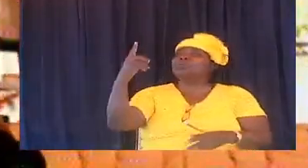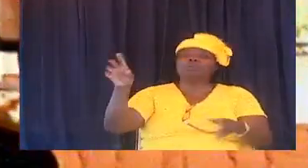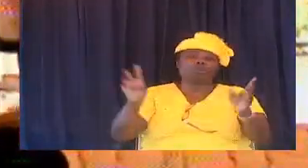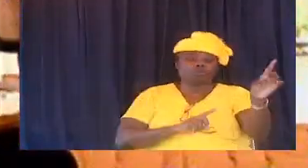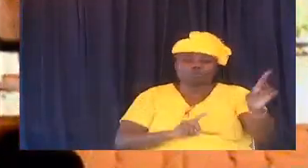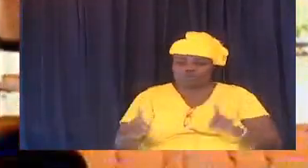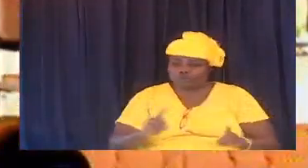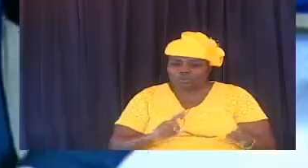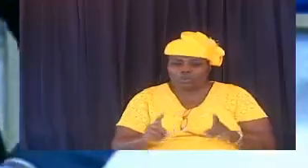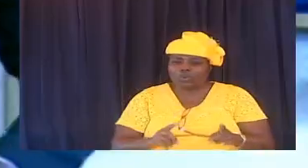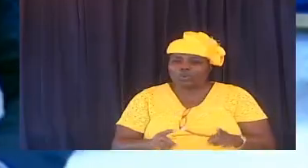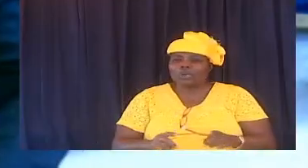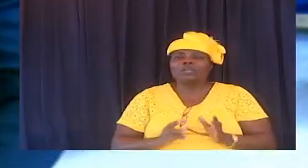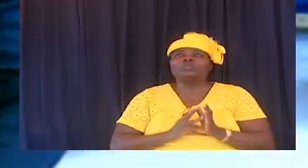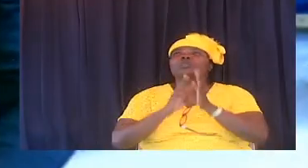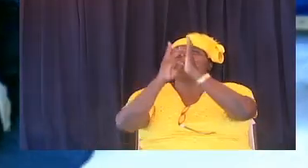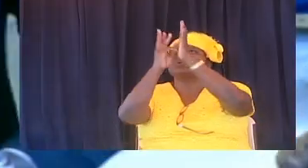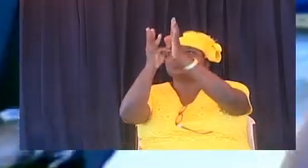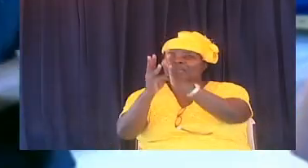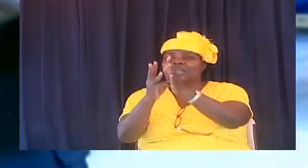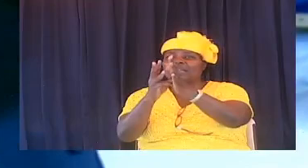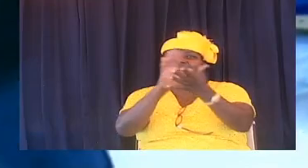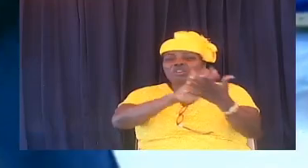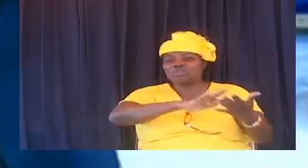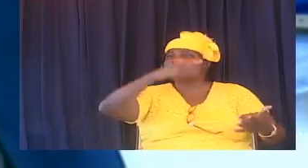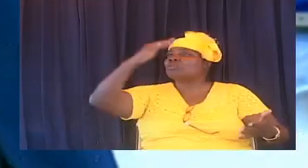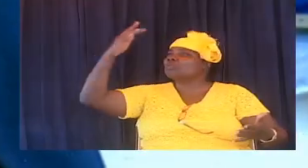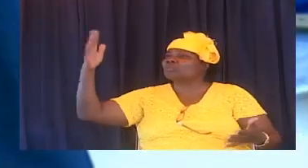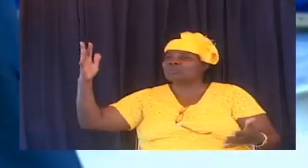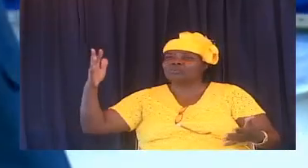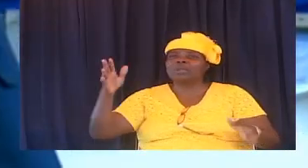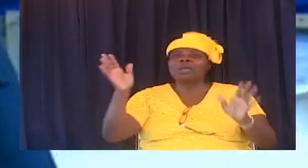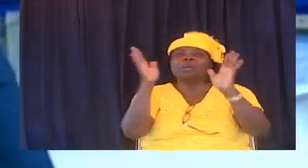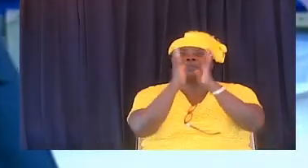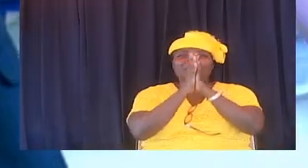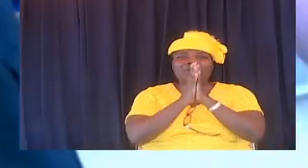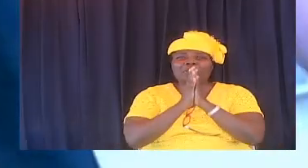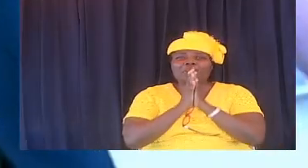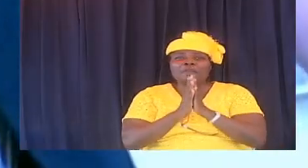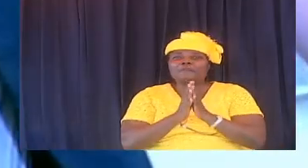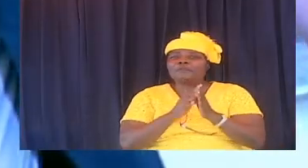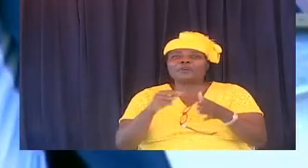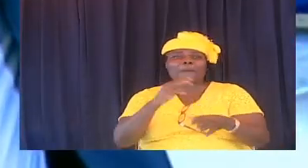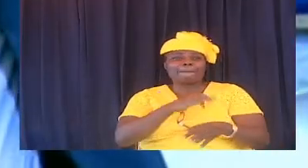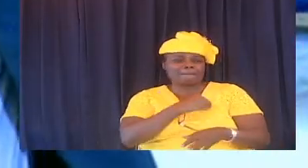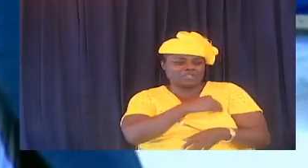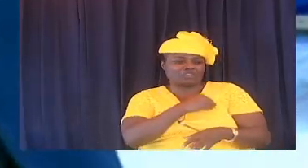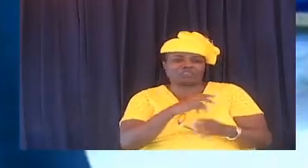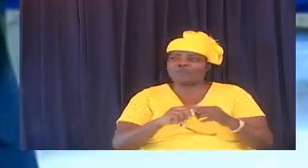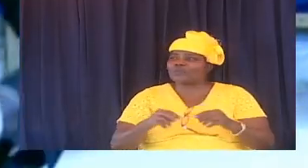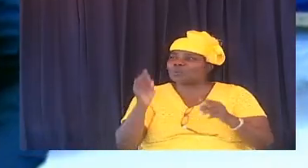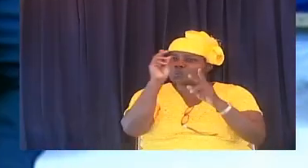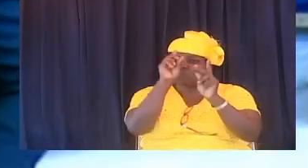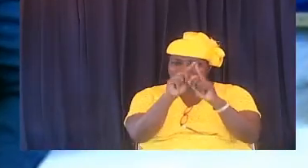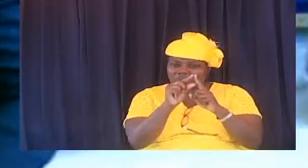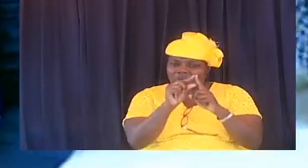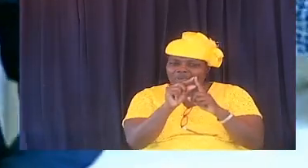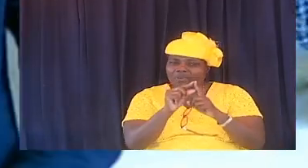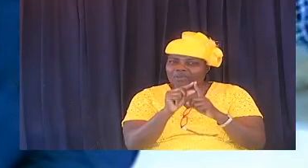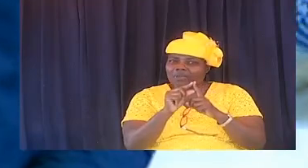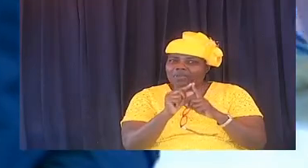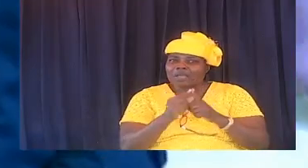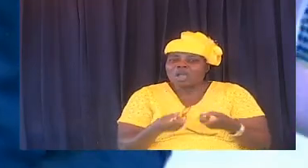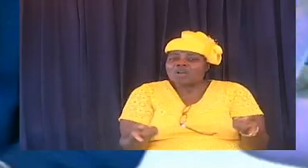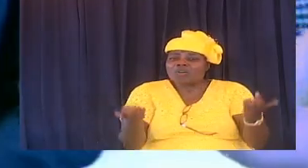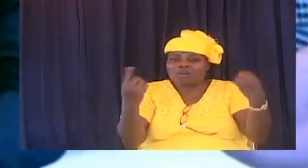God, according to your will and according to your glory. I pray right now, God, for the minister of the word, this month, that the word that will come from his mouth, God, will